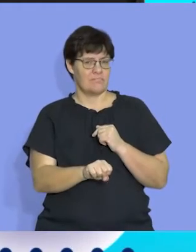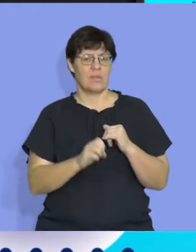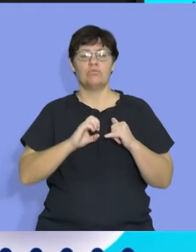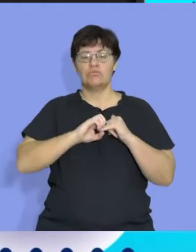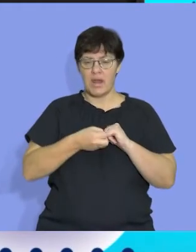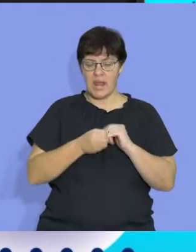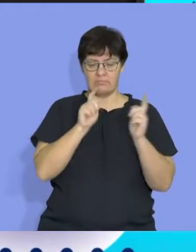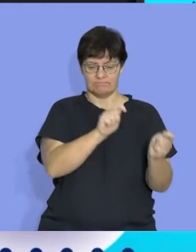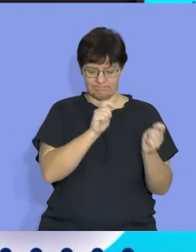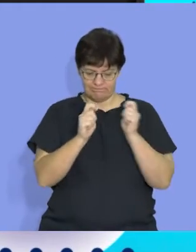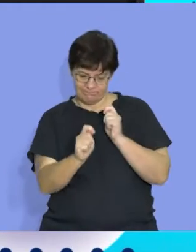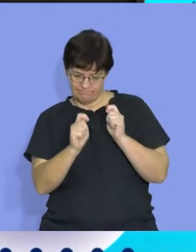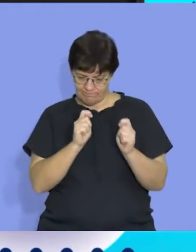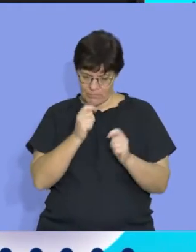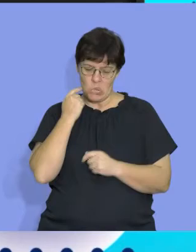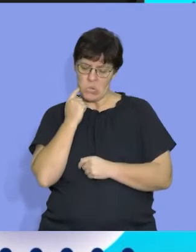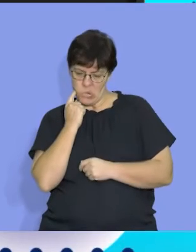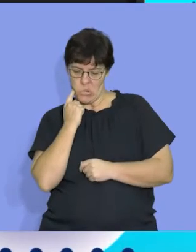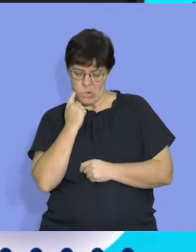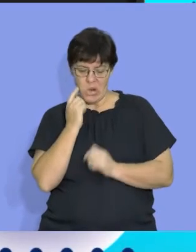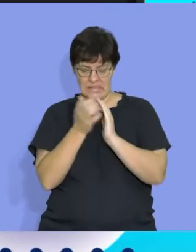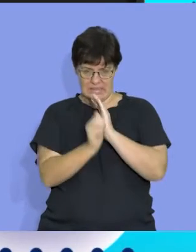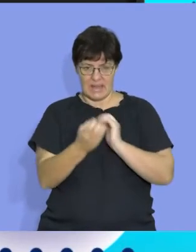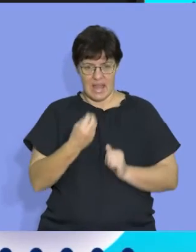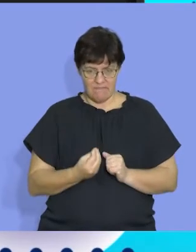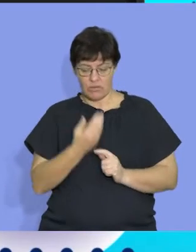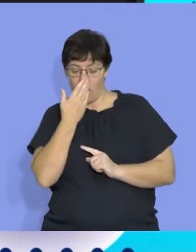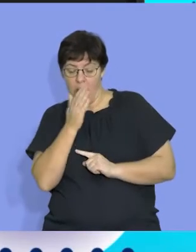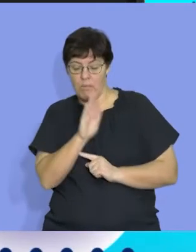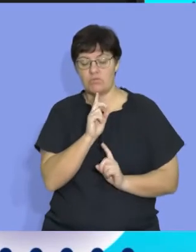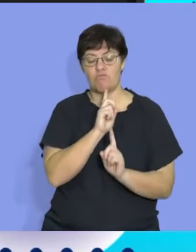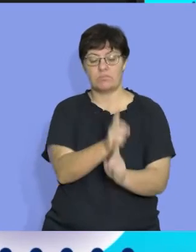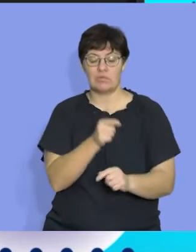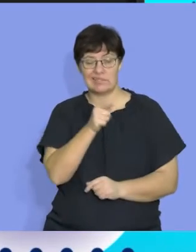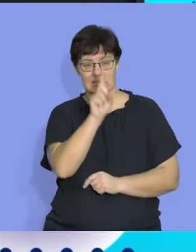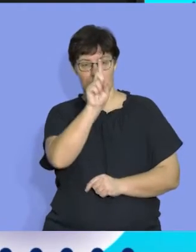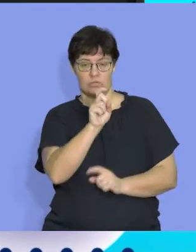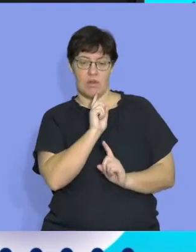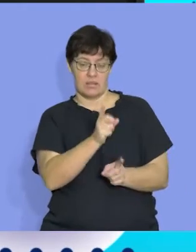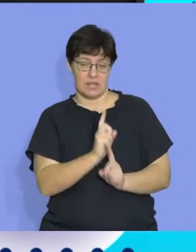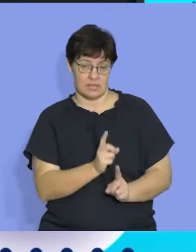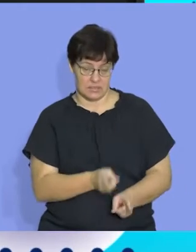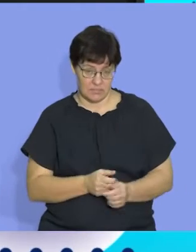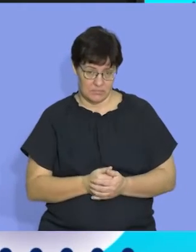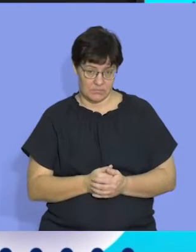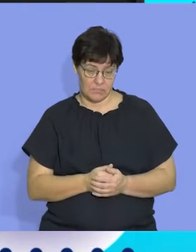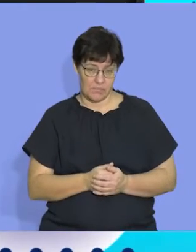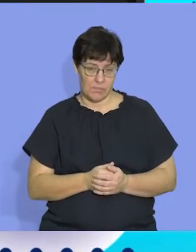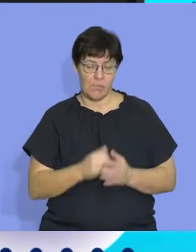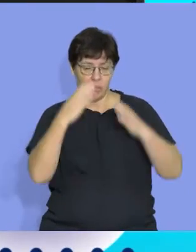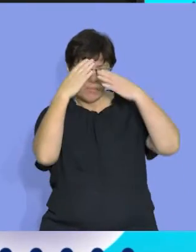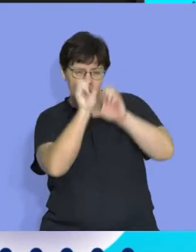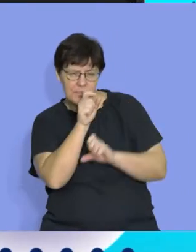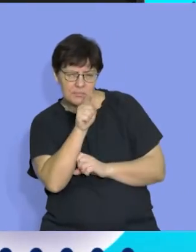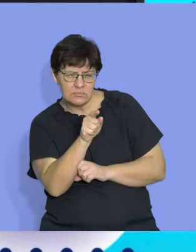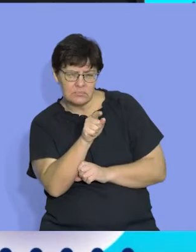adopt the necessary skills in terms of the approach to responding to questions of this nature. Right. So pay careful attention to some